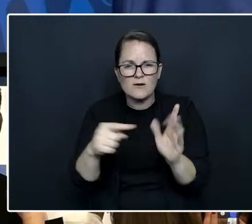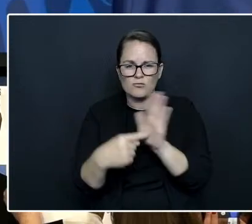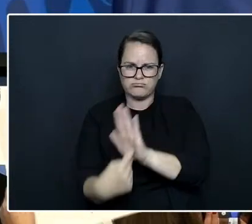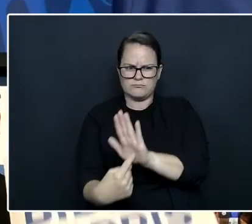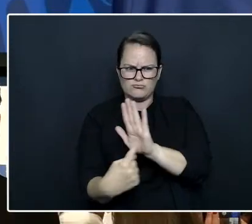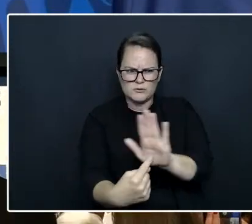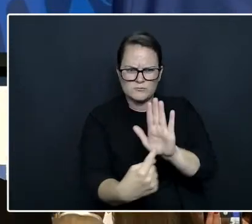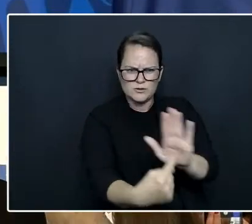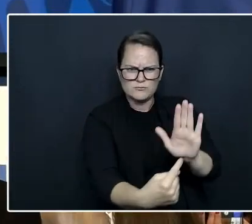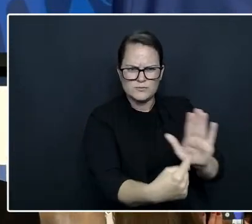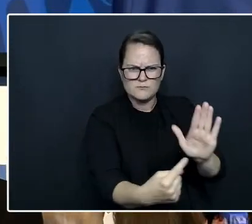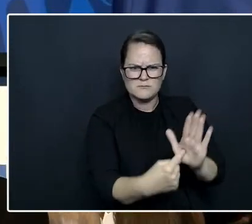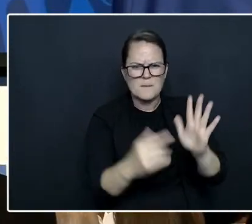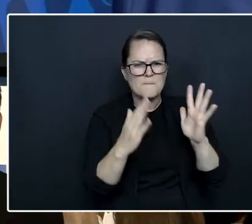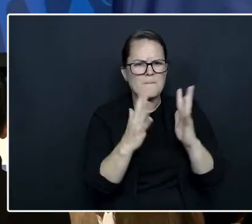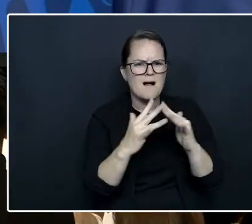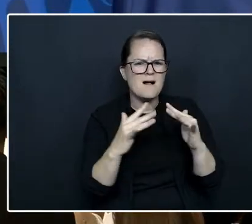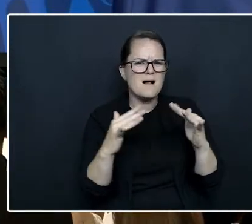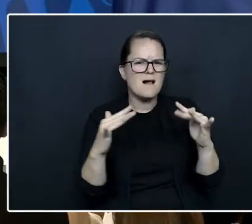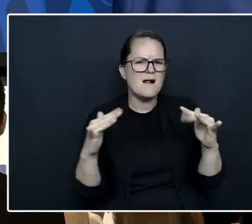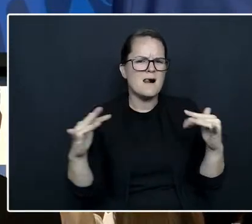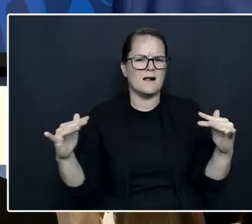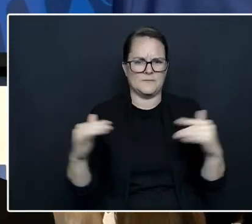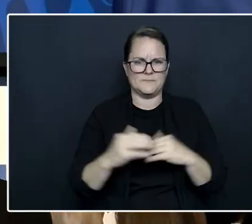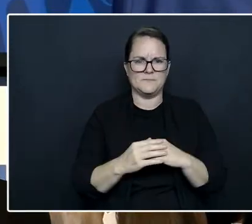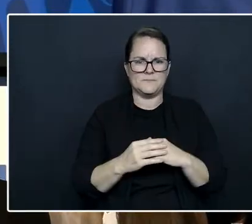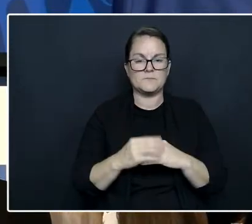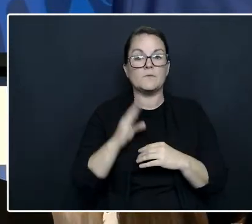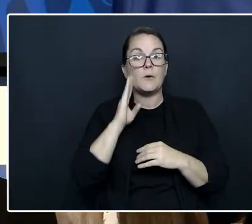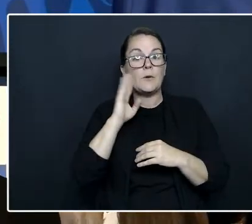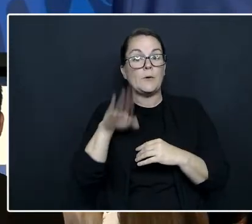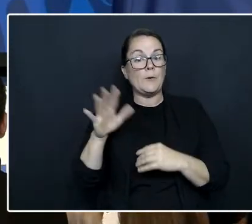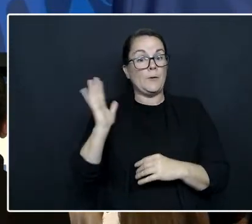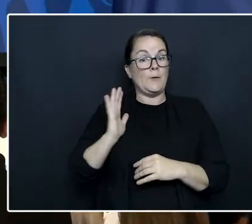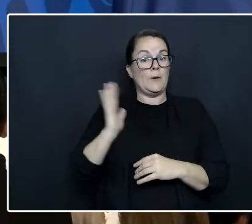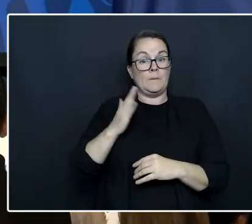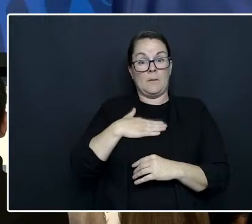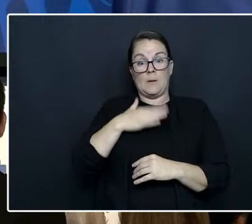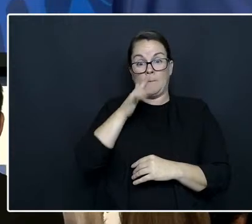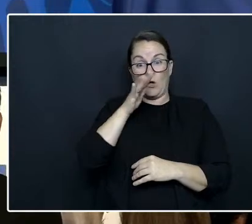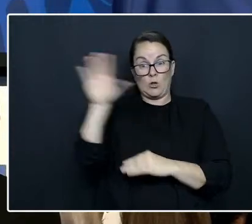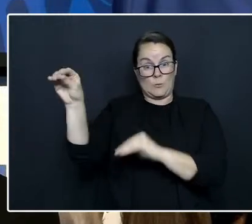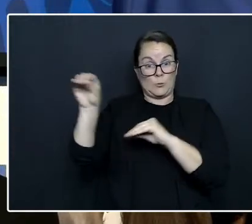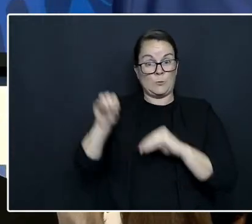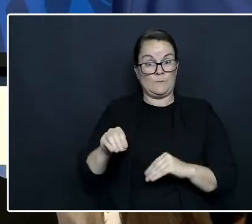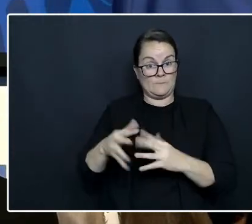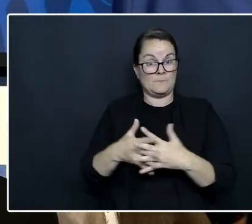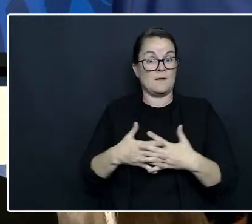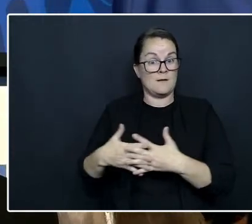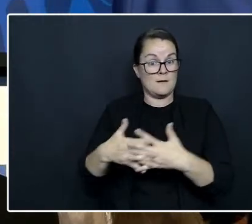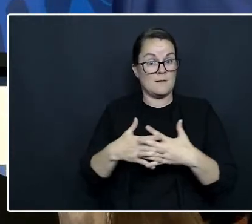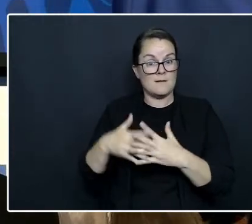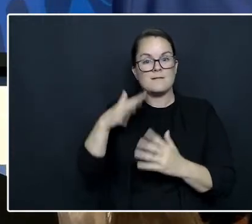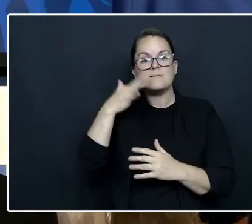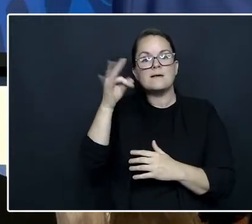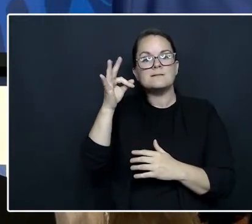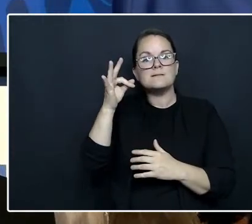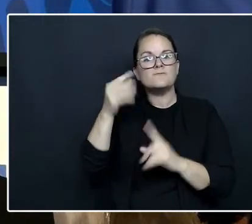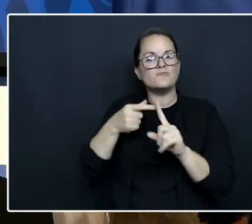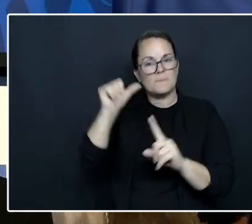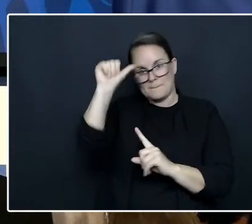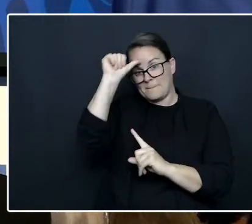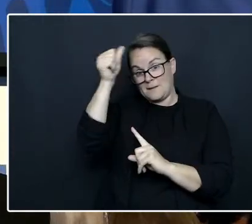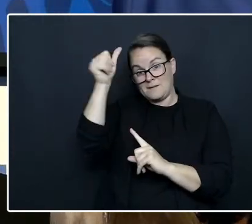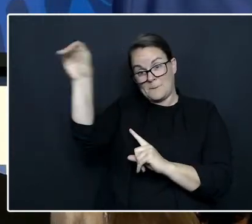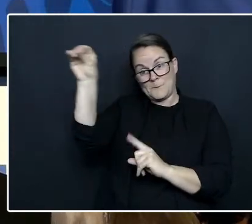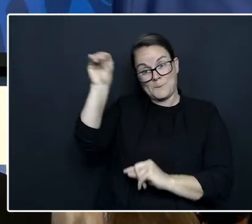many of you know my mother arrived in the United States from India when she was just 19 years old. And she and my father met while